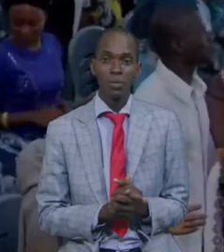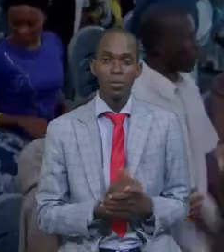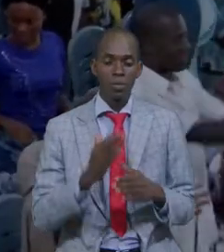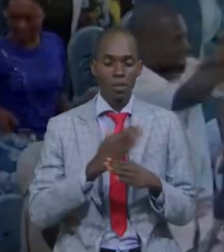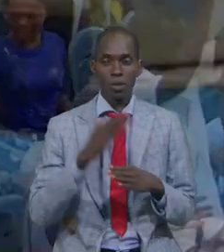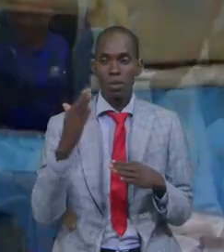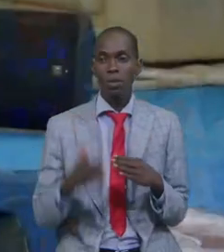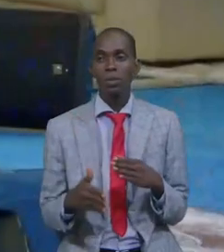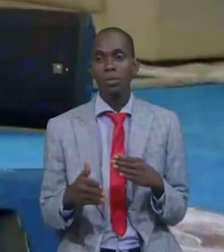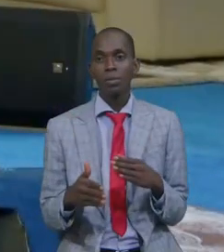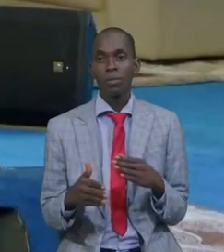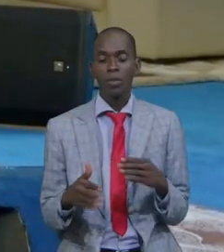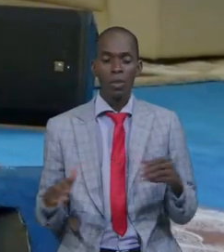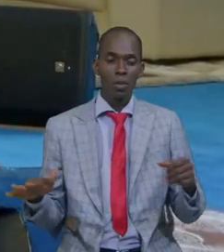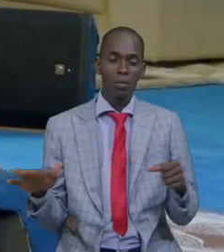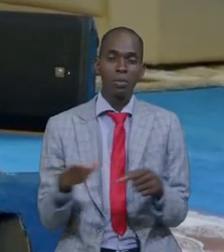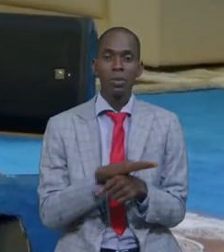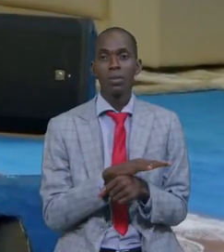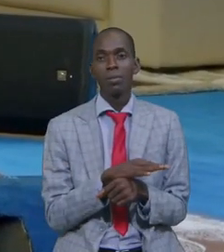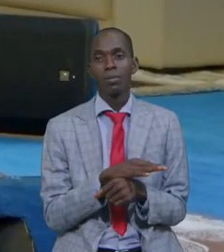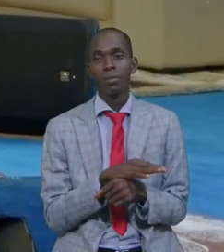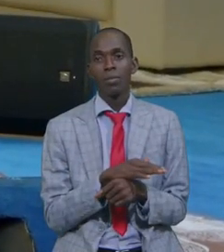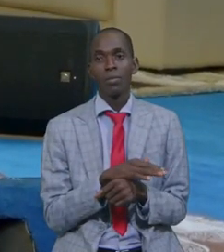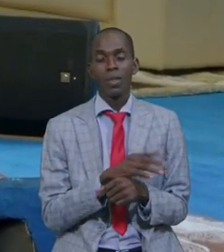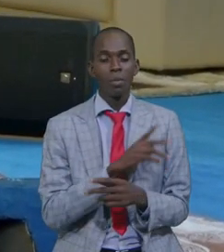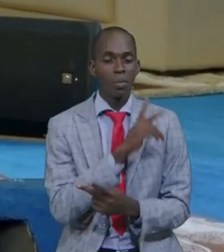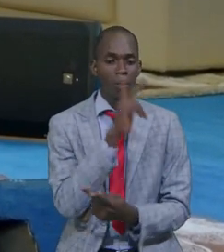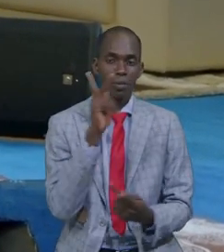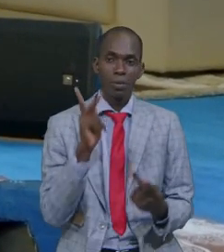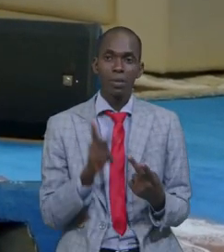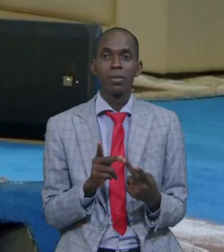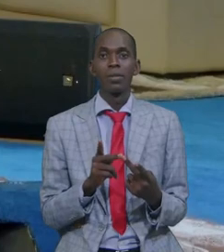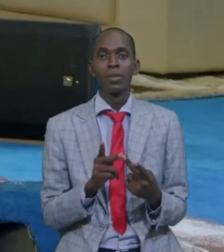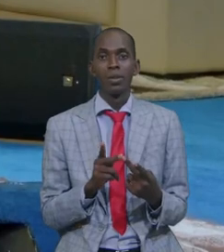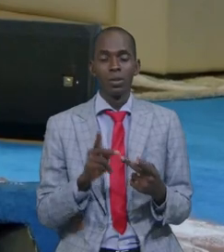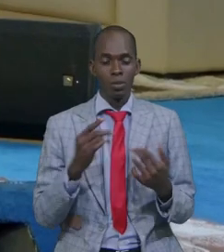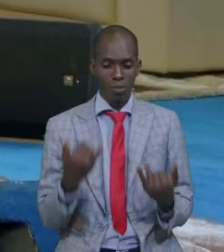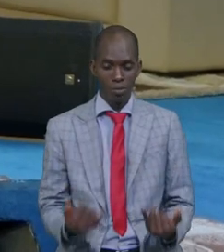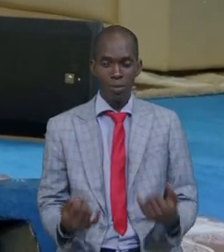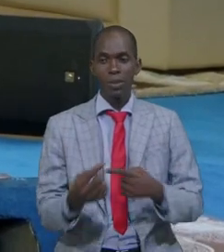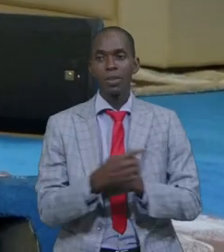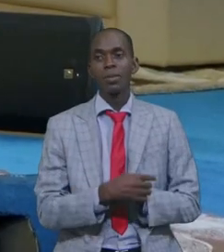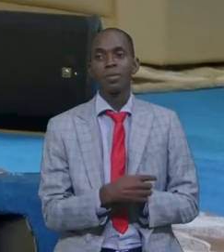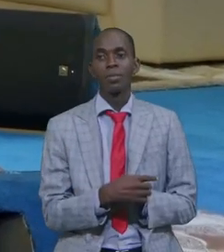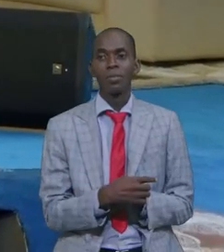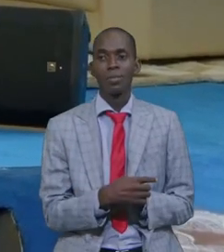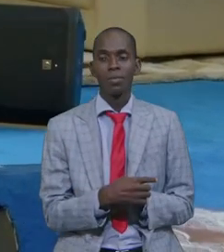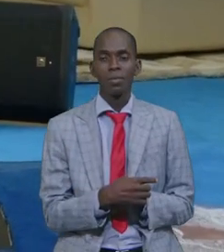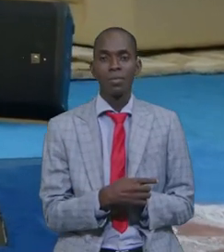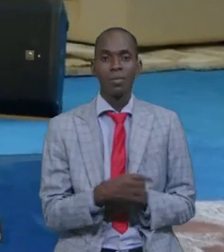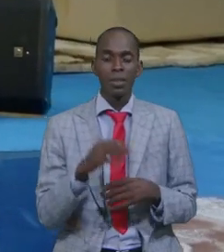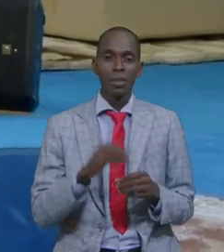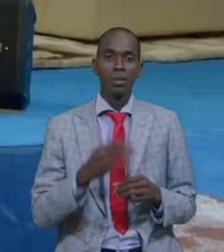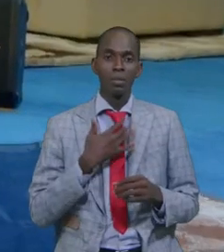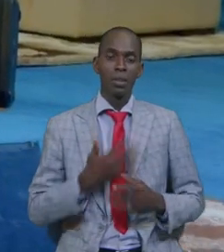Total. Complete. Perfect. Today. In my